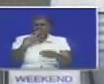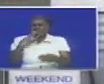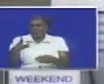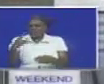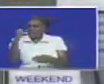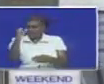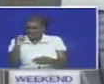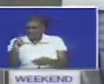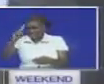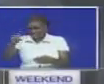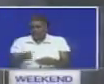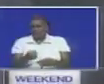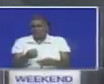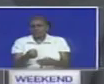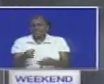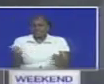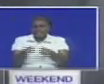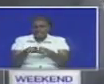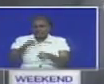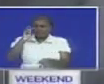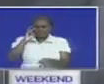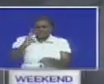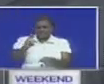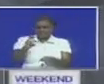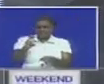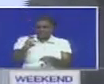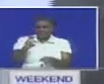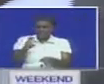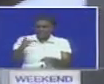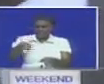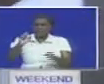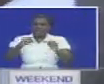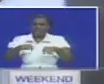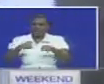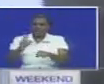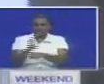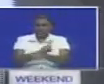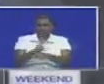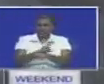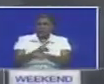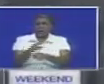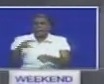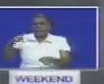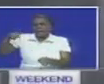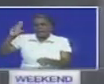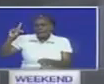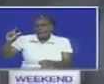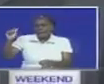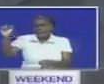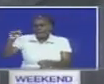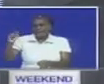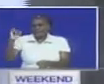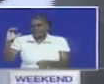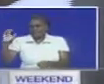450,000 shillings. We are also looking to explore whether we can also use thick plastics, which should actually reduce the cost